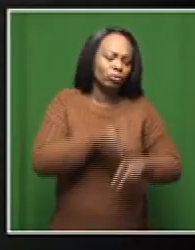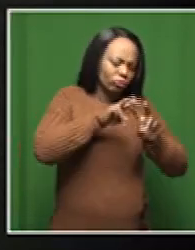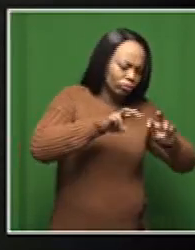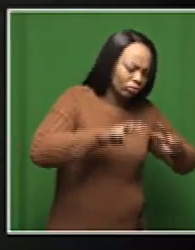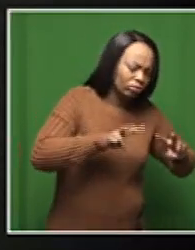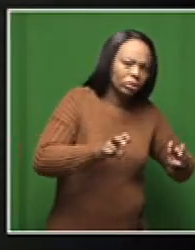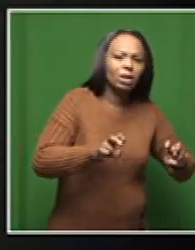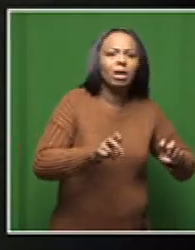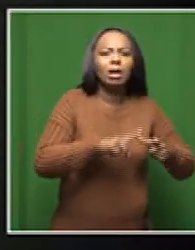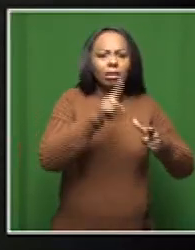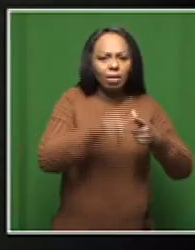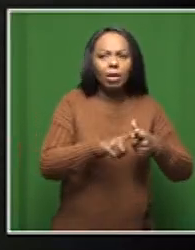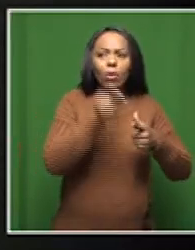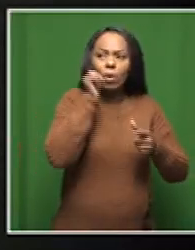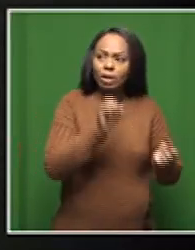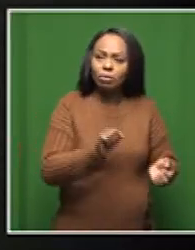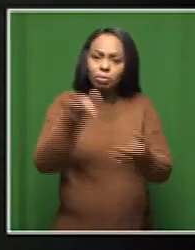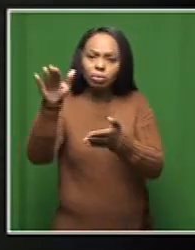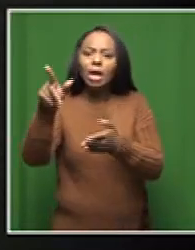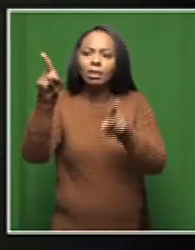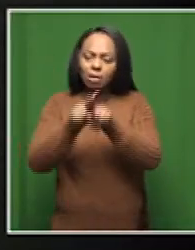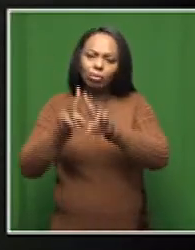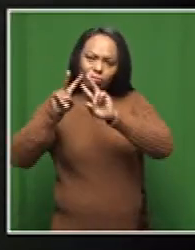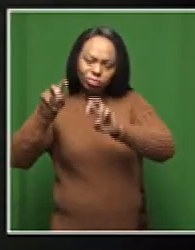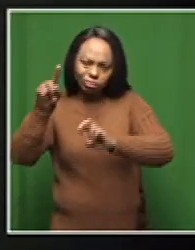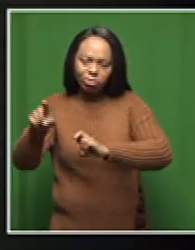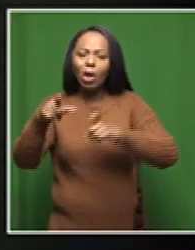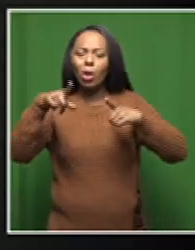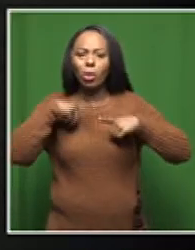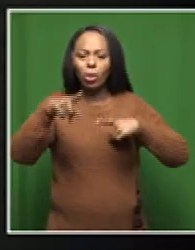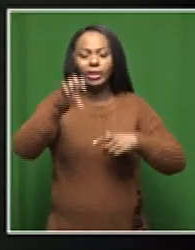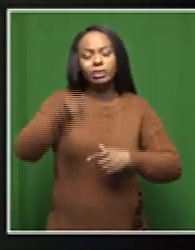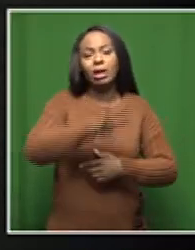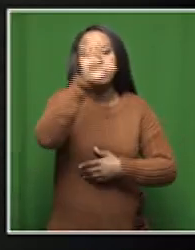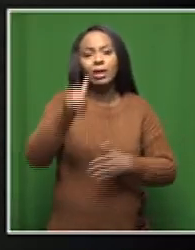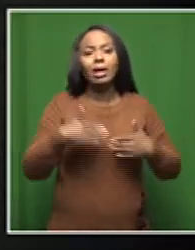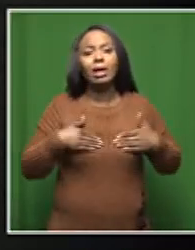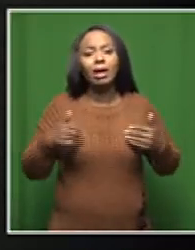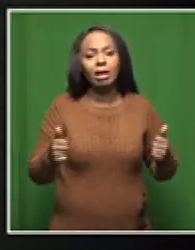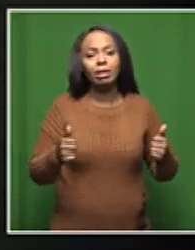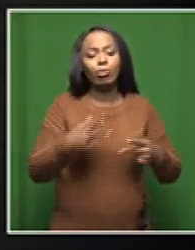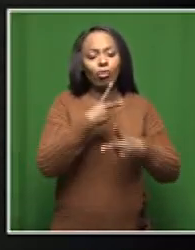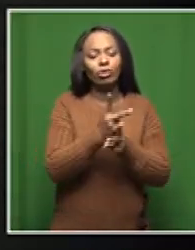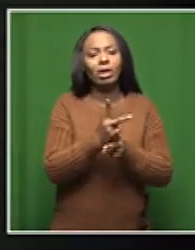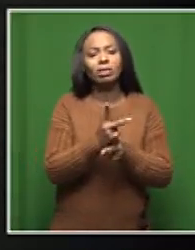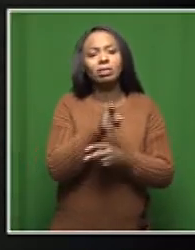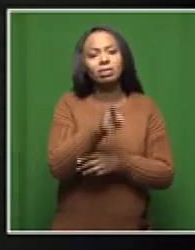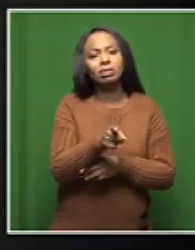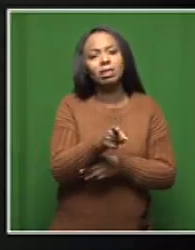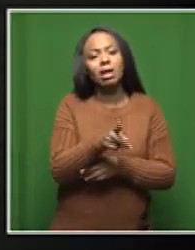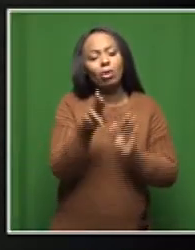out, but also our licensing authority, SAPRA, the South African Health Products Regulatory Authority, they go through